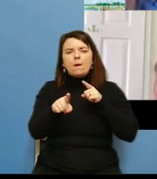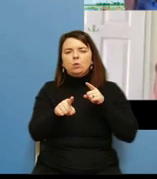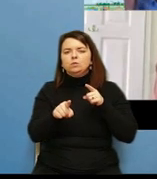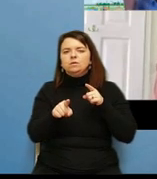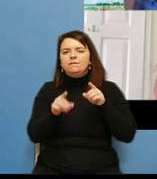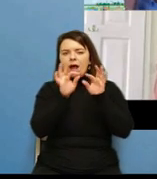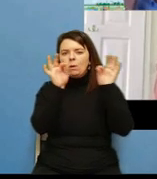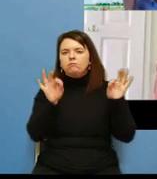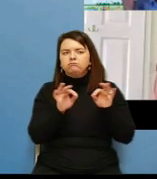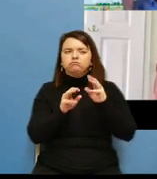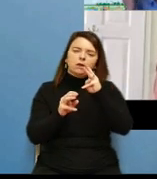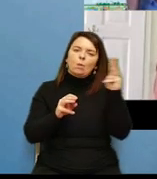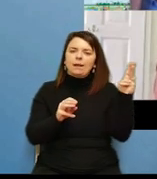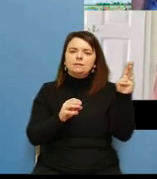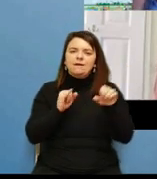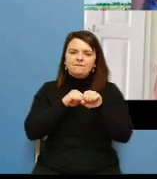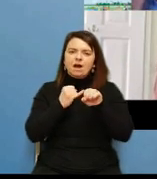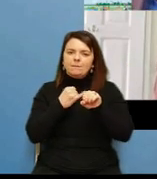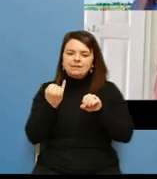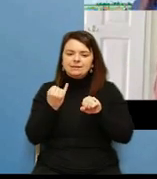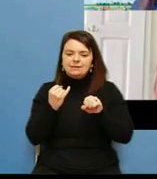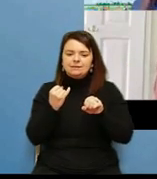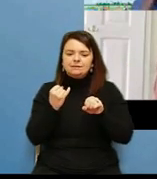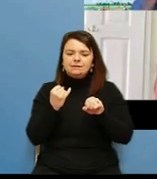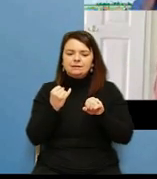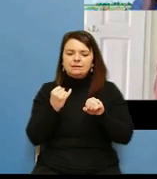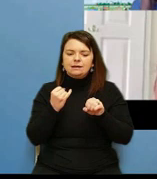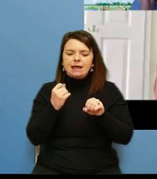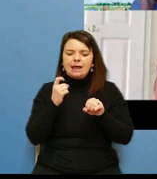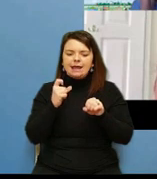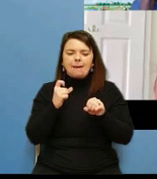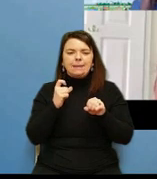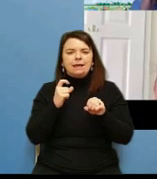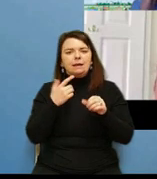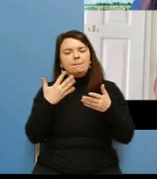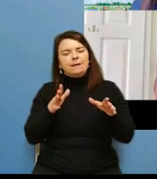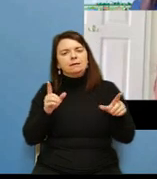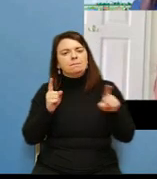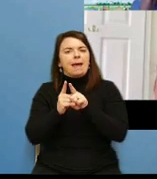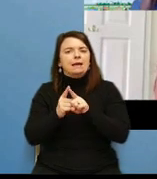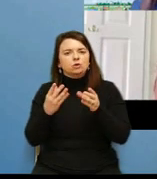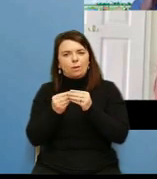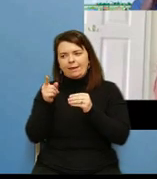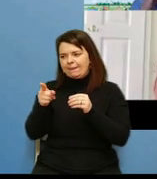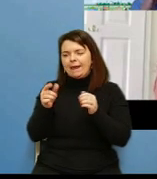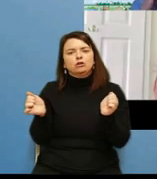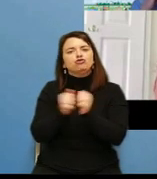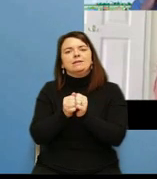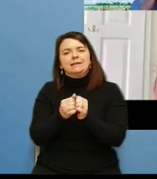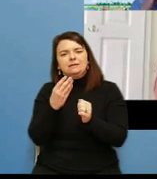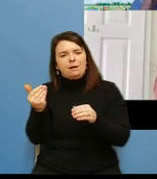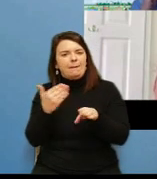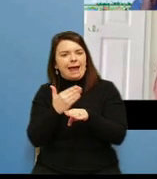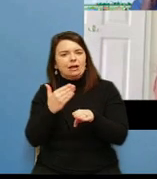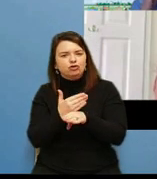locality, but most of our outliers are in the West, has to be said. And our pharmacist Kemi has met with them and